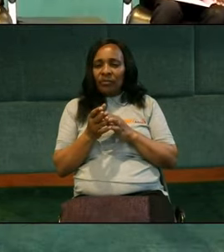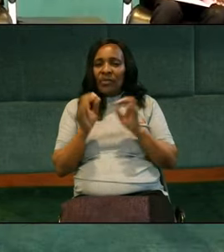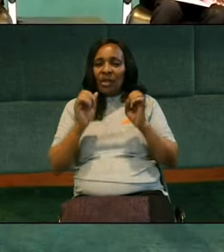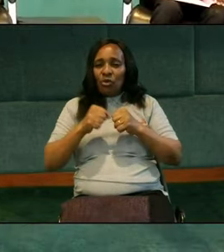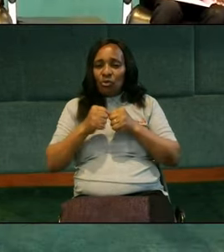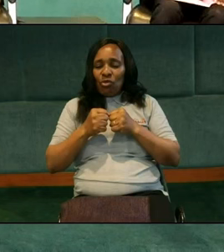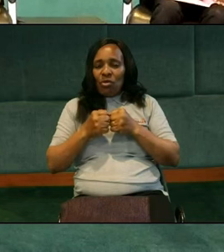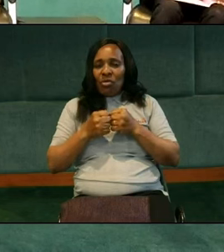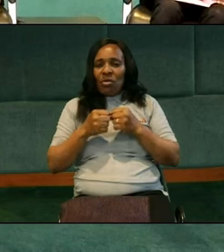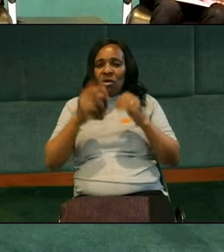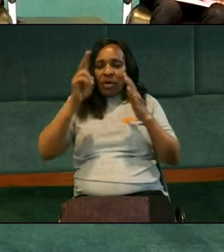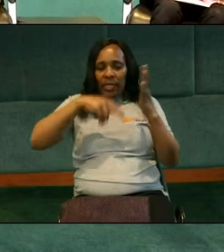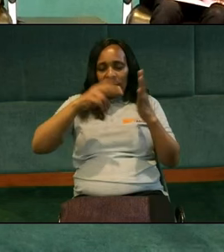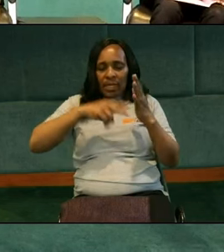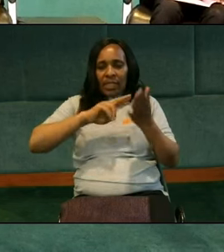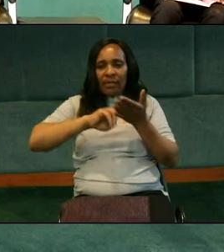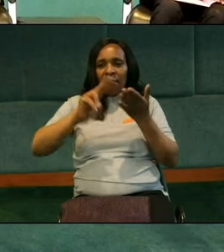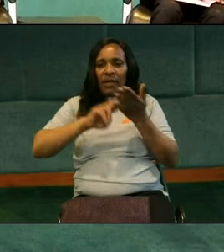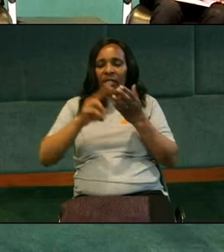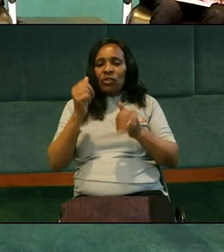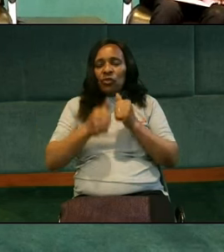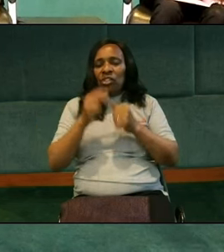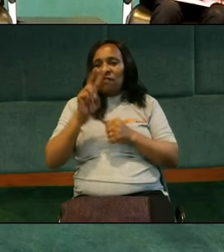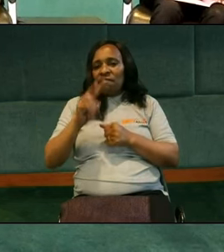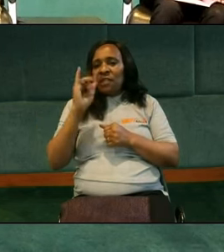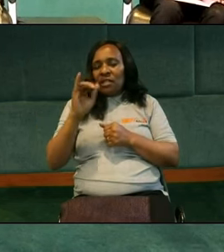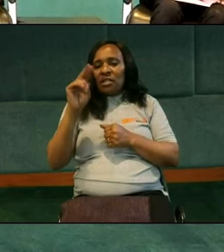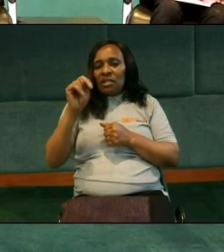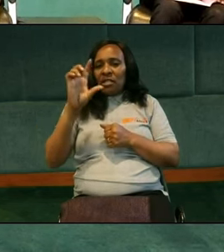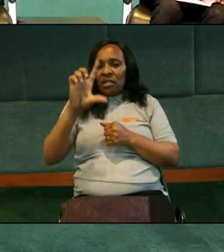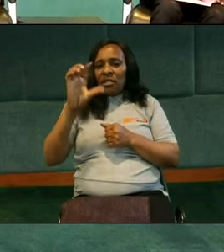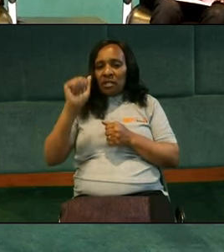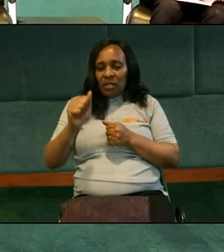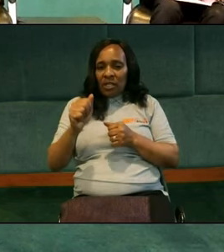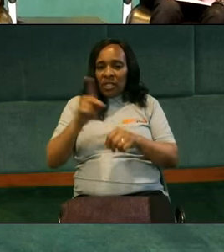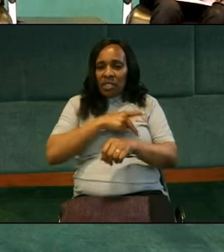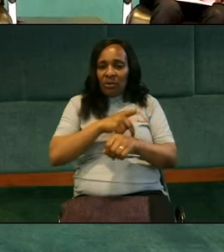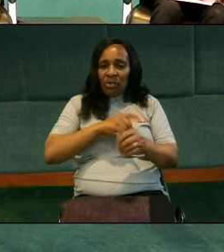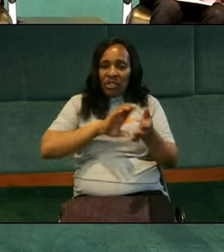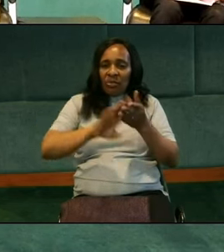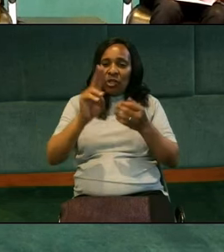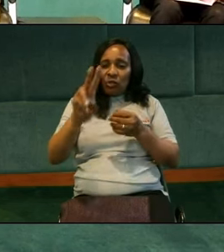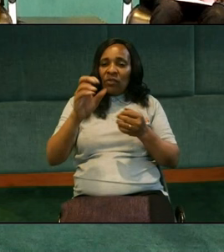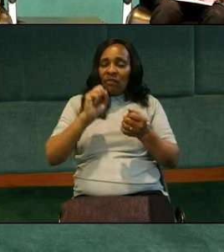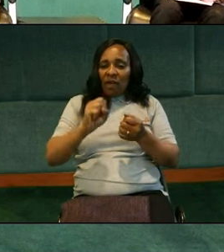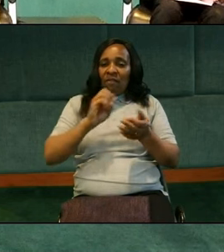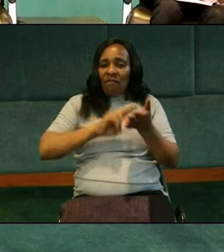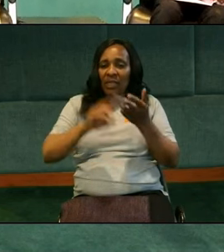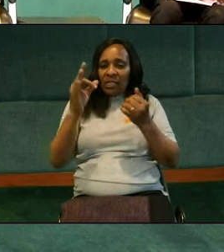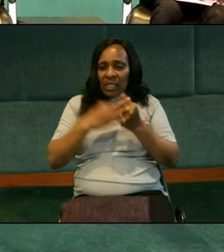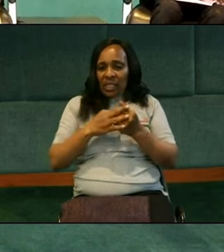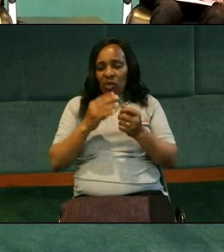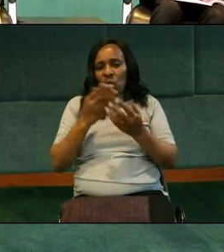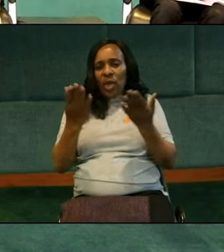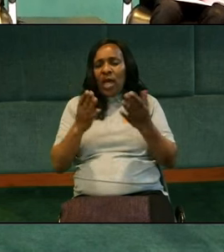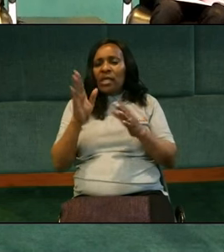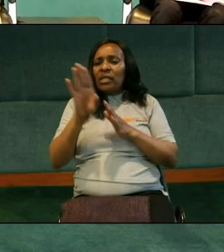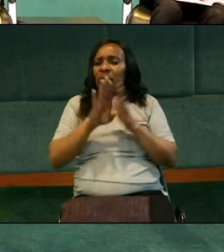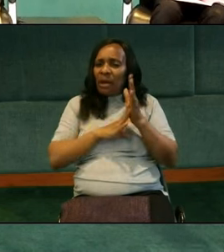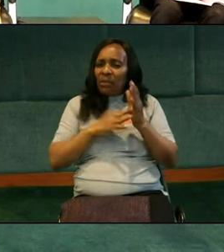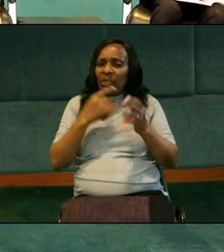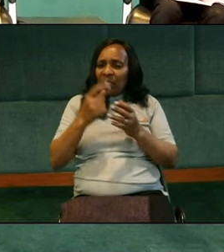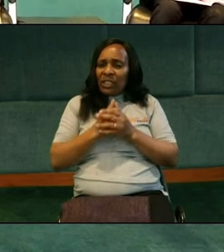can relate to the verse that Finley said, which is Psalm chapter 25, verse 8, where the Bible states that